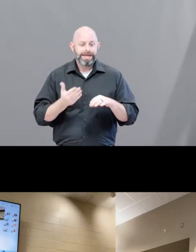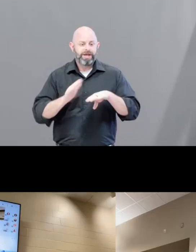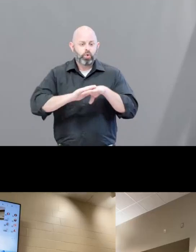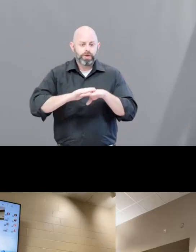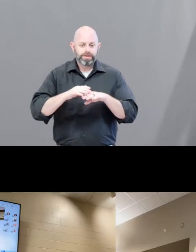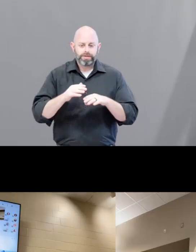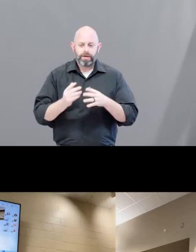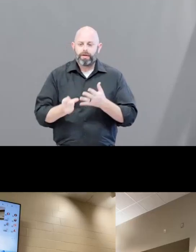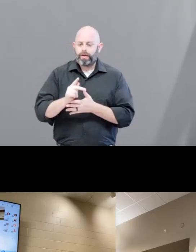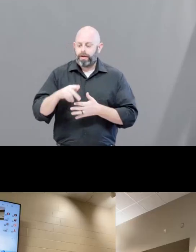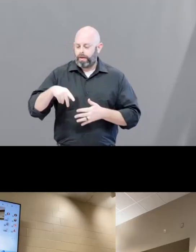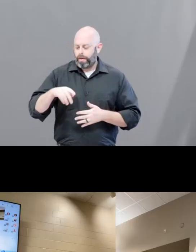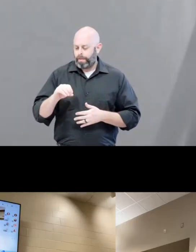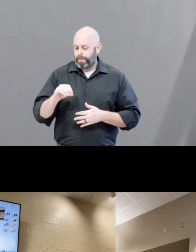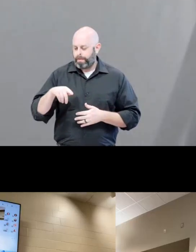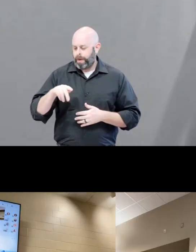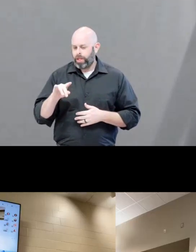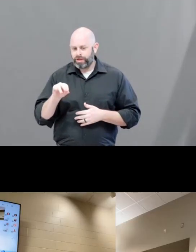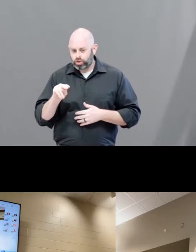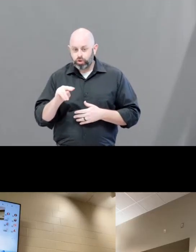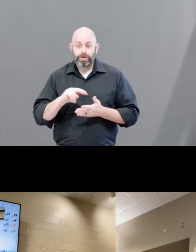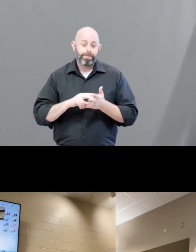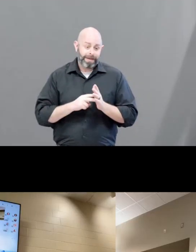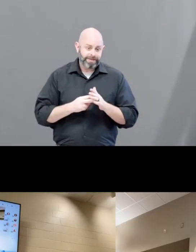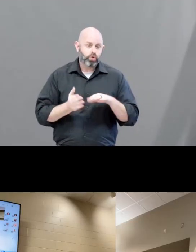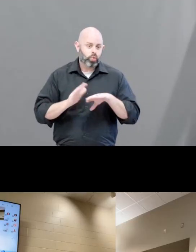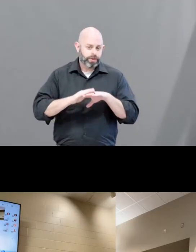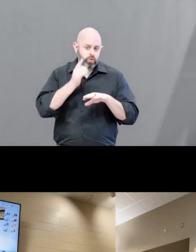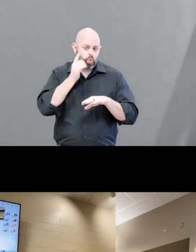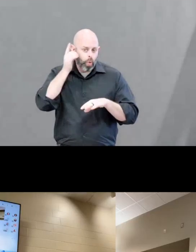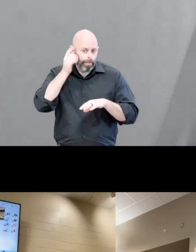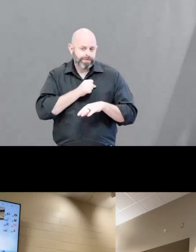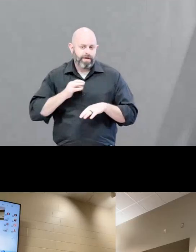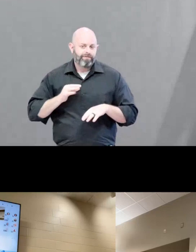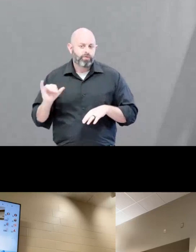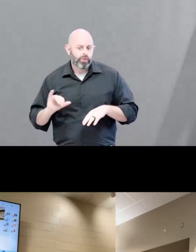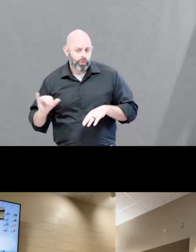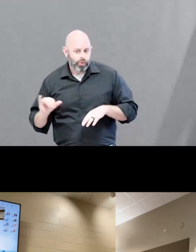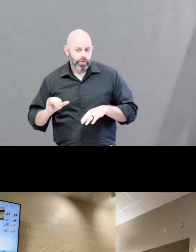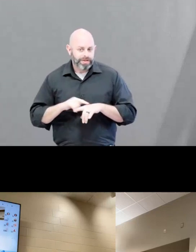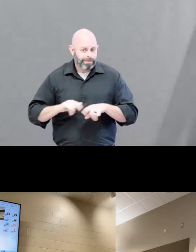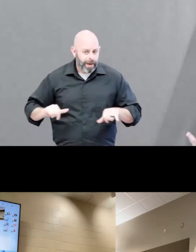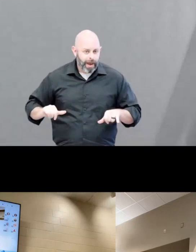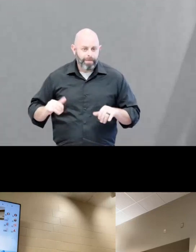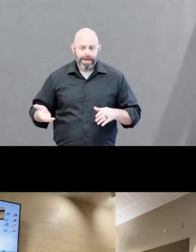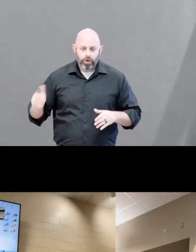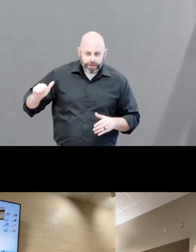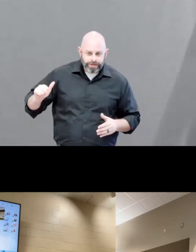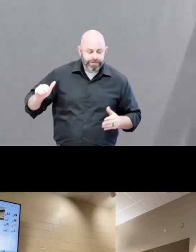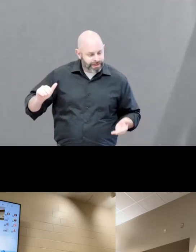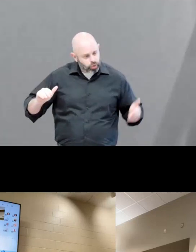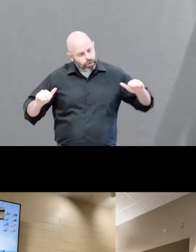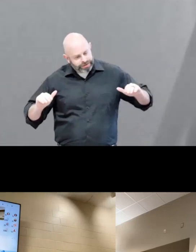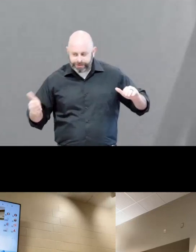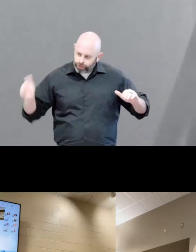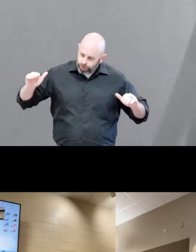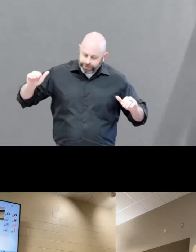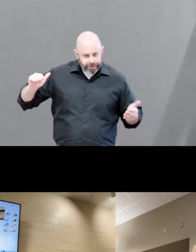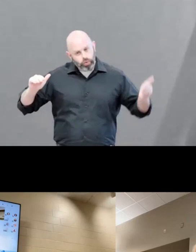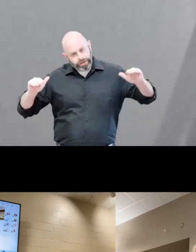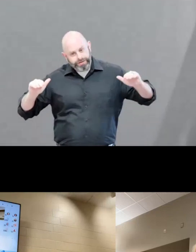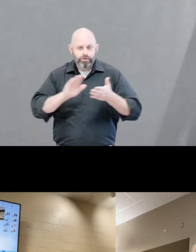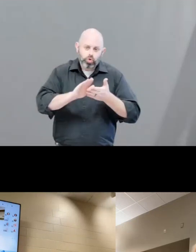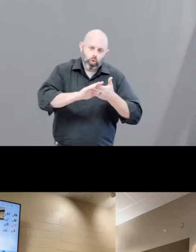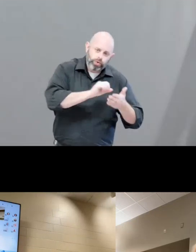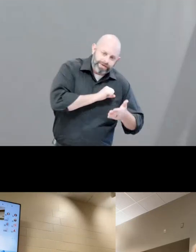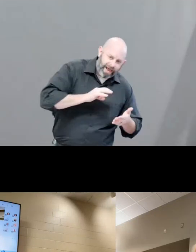population. You have to go with the dorm staff as well. You have to increase that. So it increases, then you have to increase, our